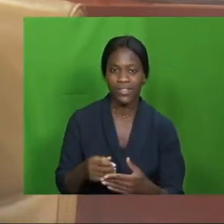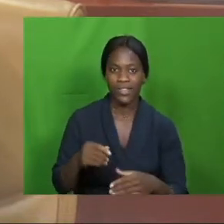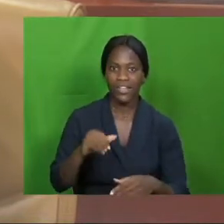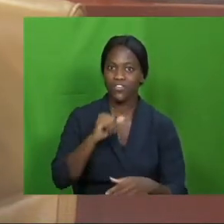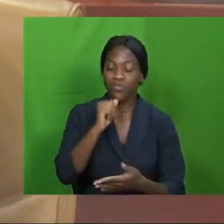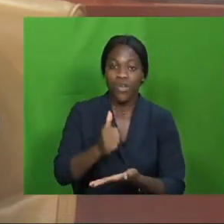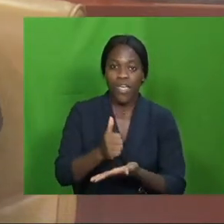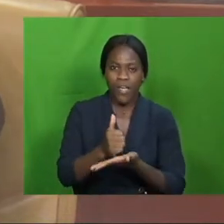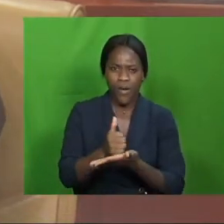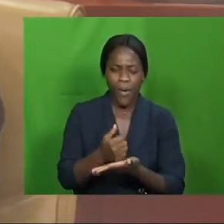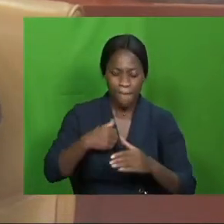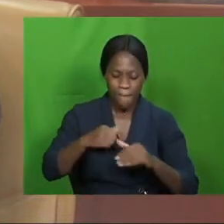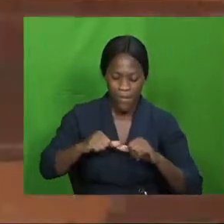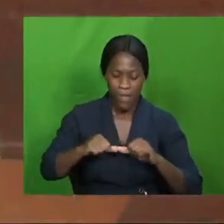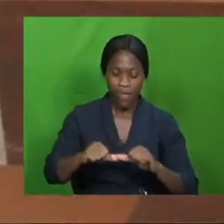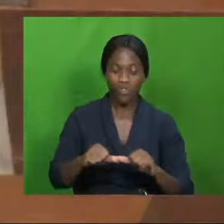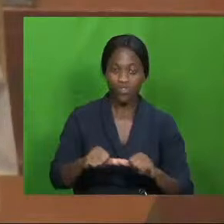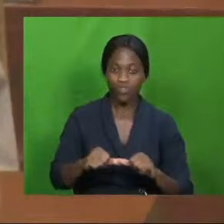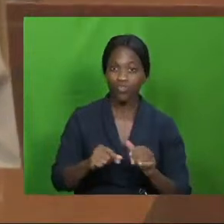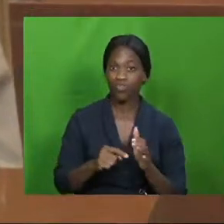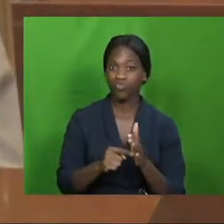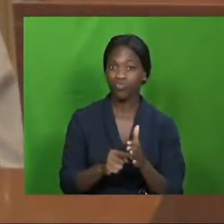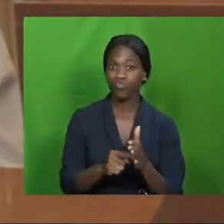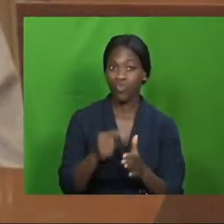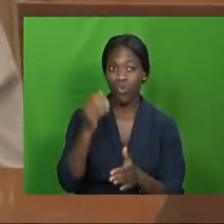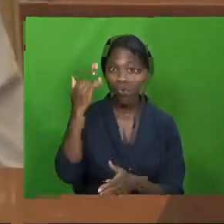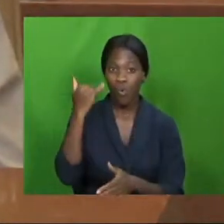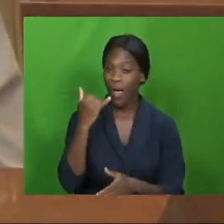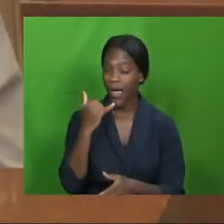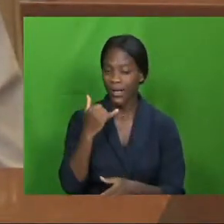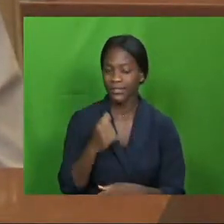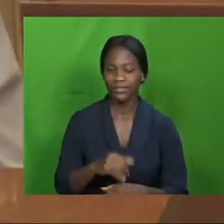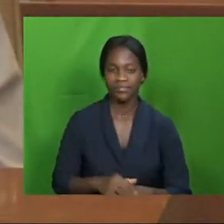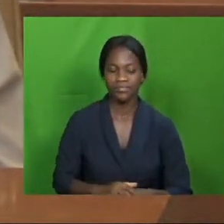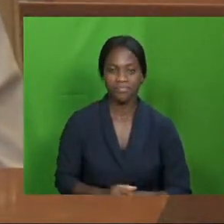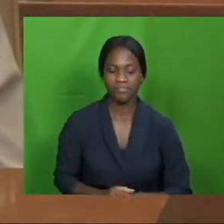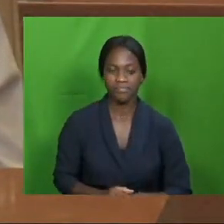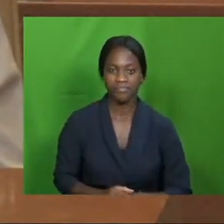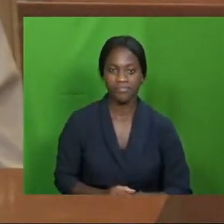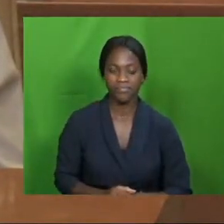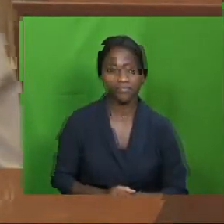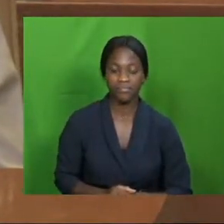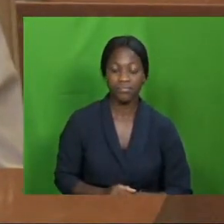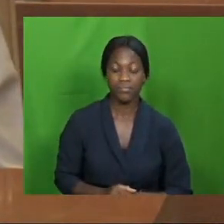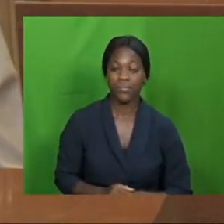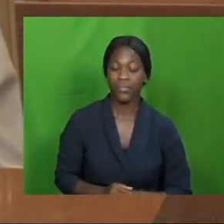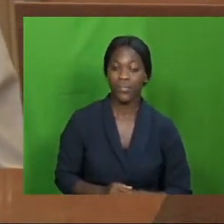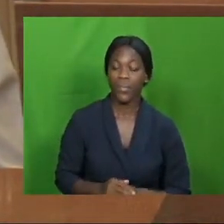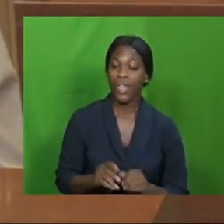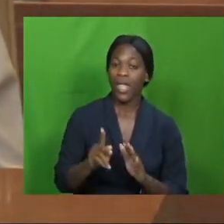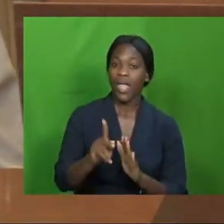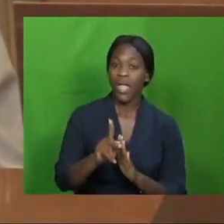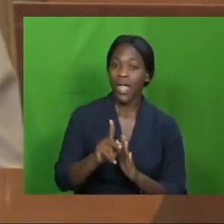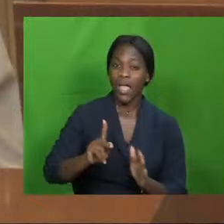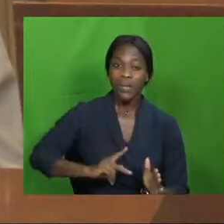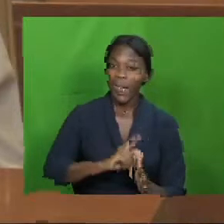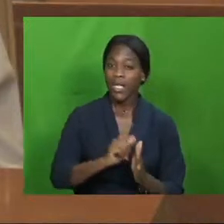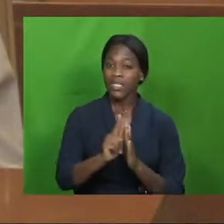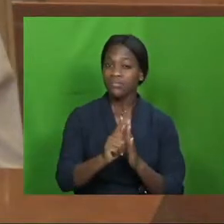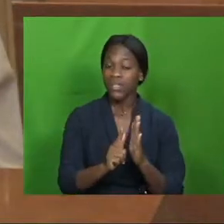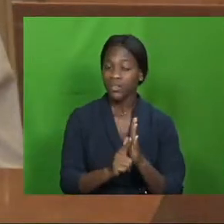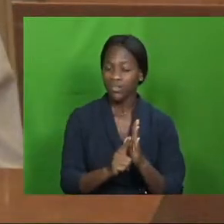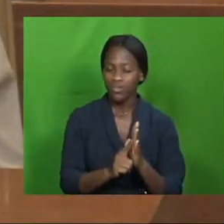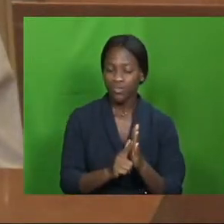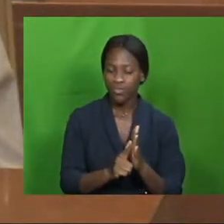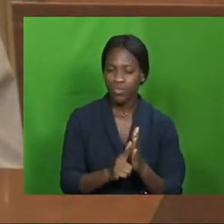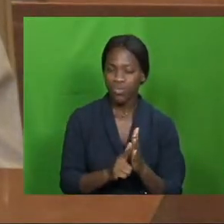proceed to demonstrate why this is so. The standing orders of this House provide for the presentation of